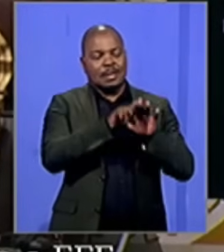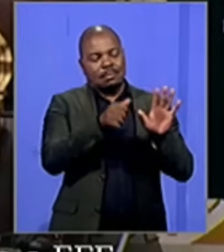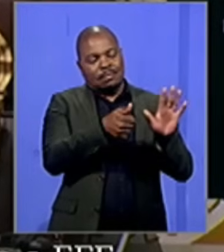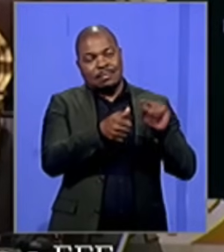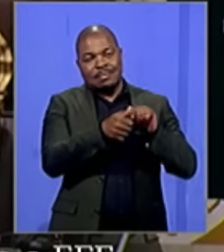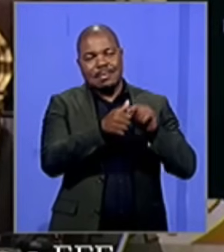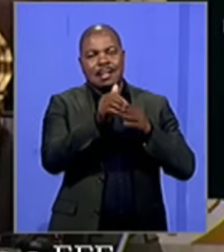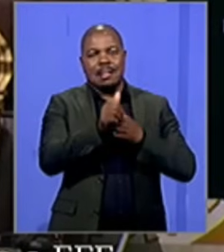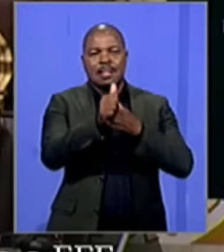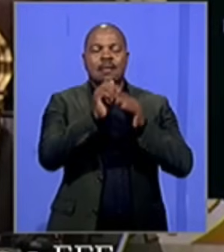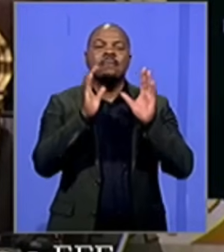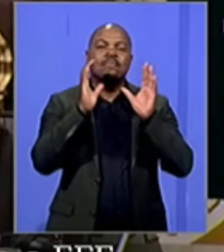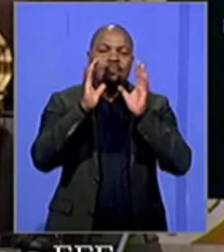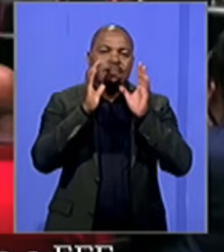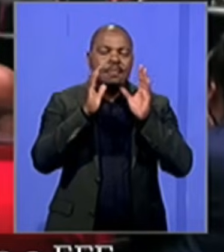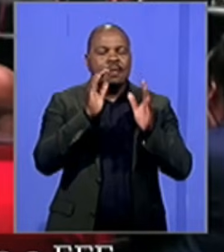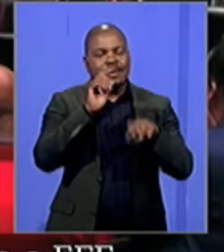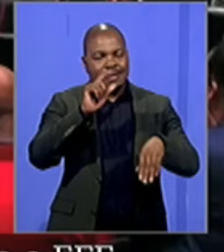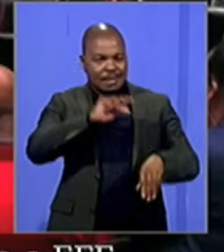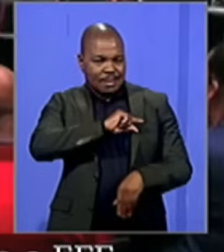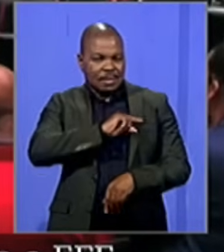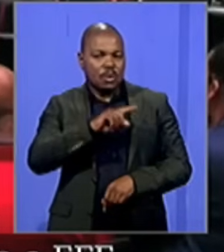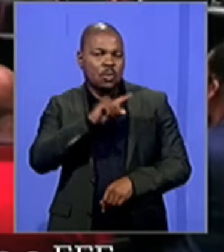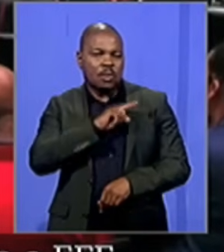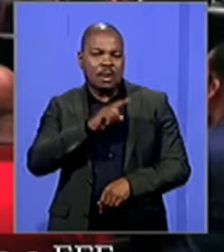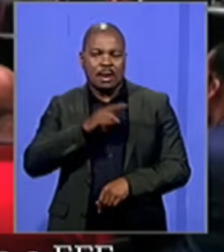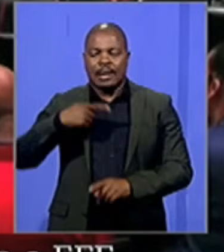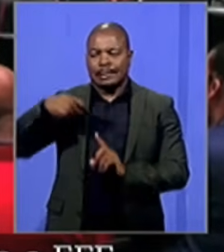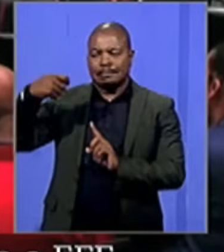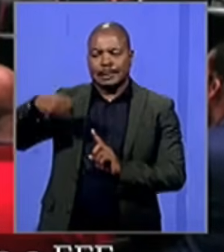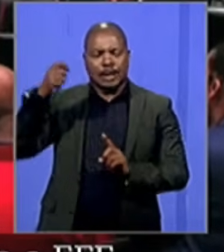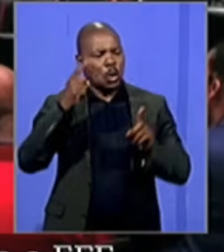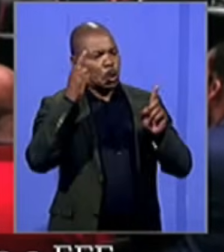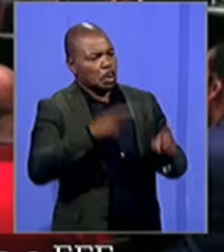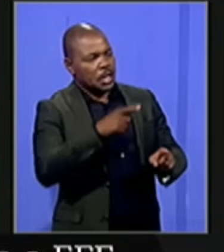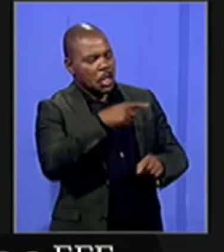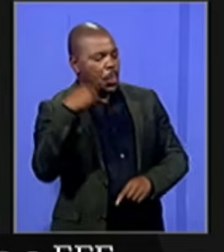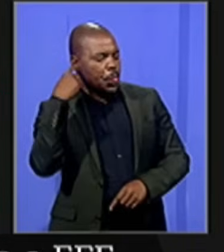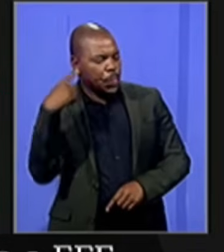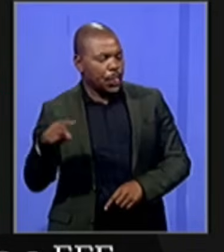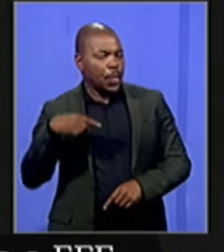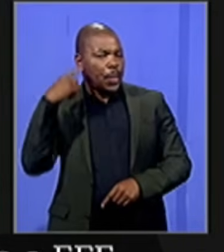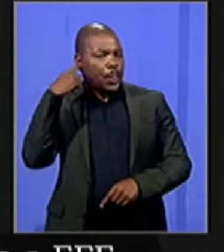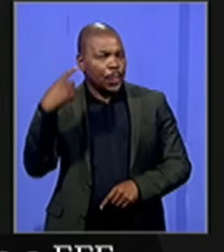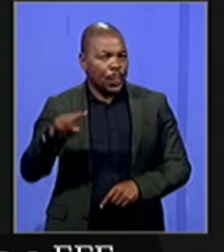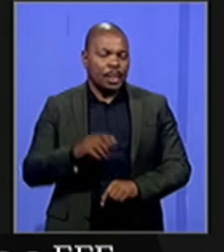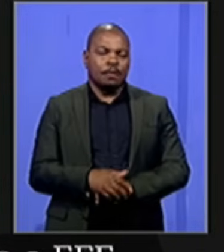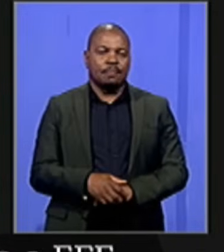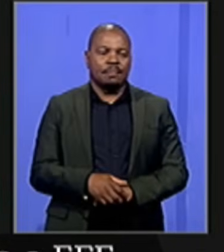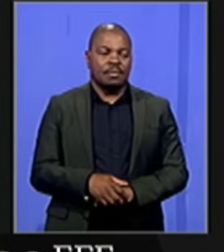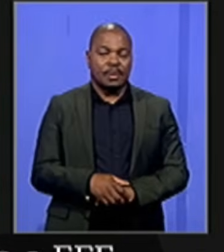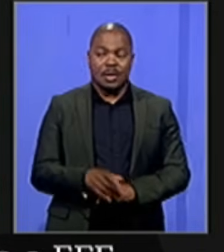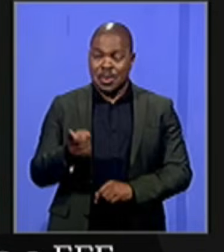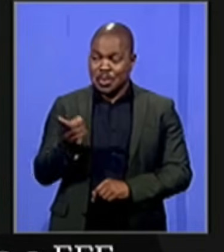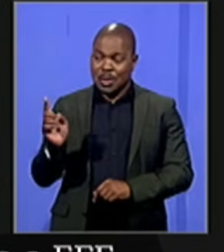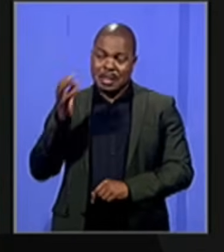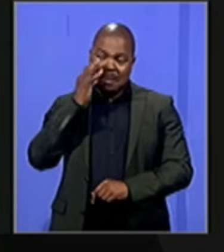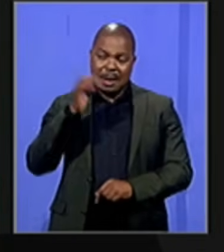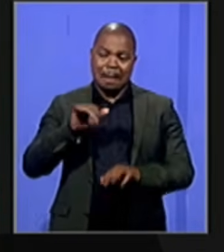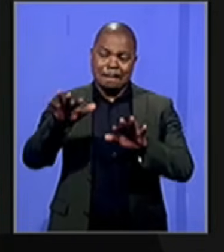bona Julius Malema wa go šitiša le go hlokomologa ditaelo tša mospikara wa parlamente lenyaga. The so-called contempt of